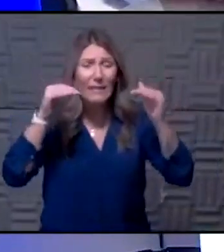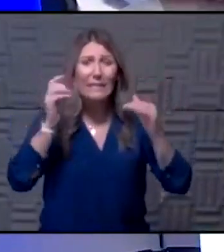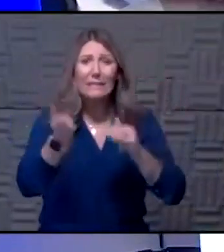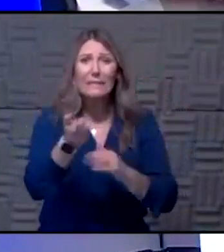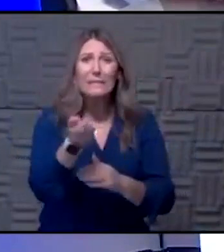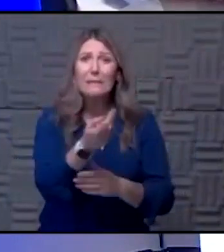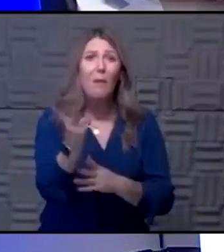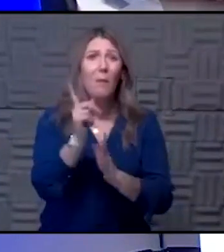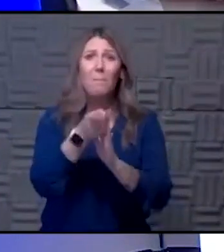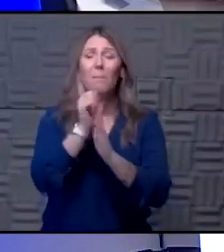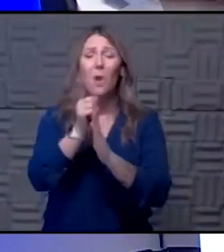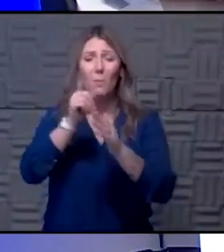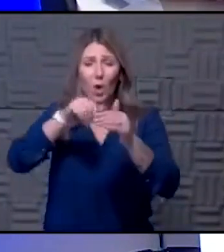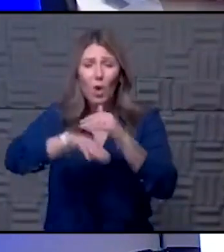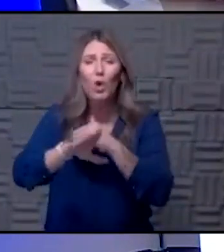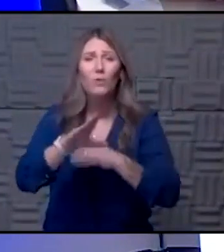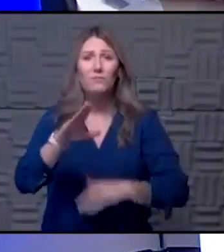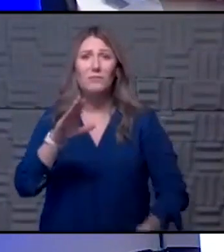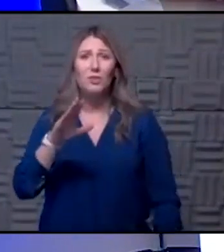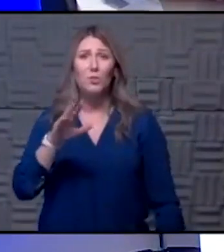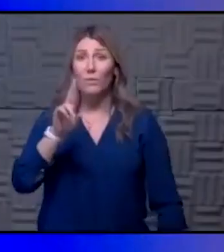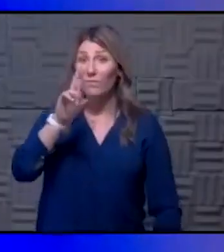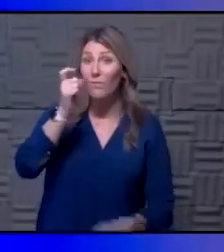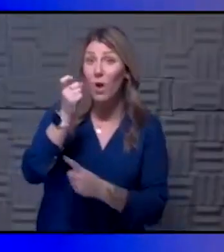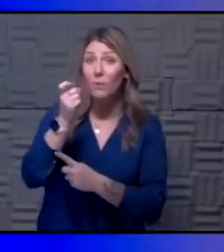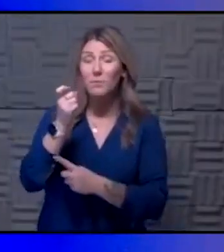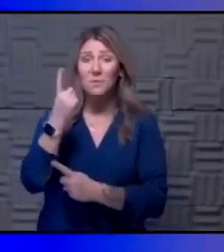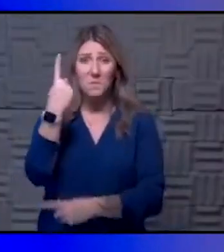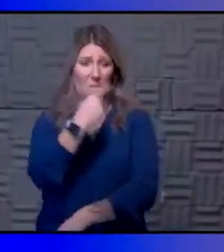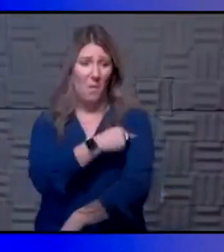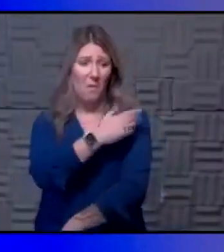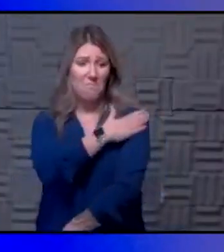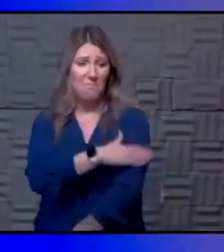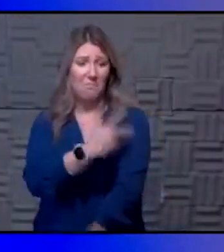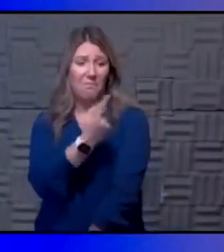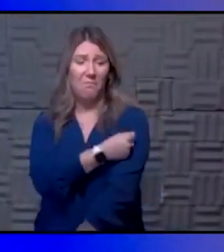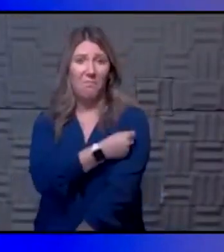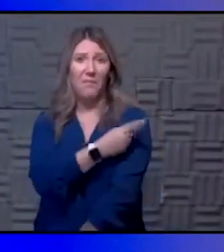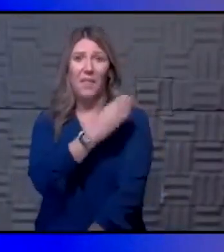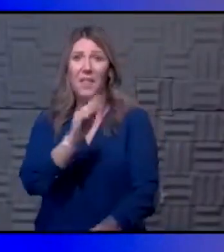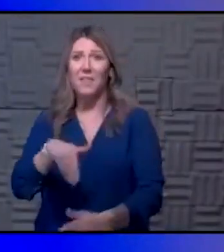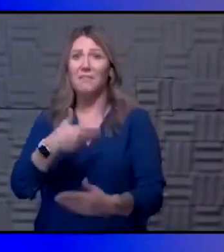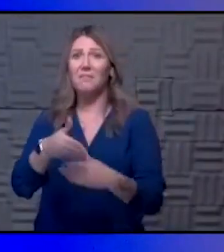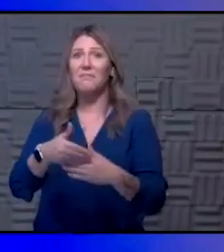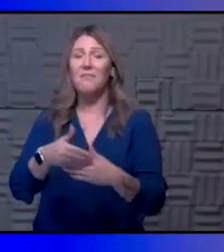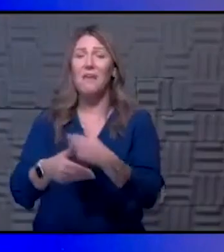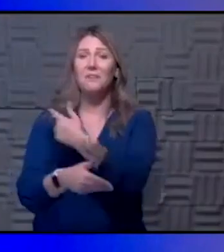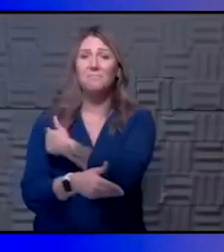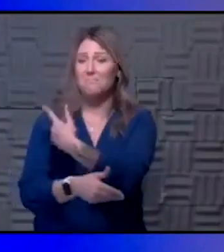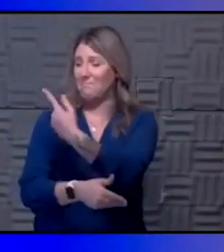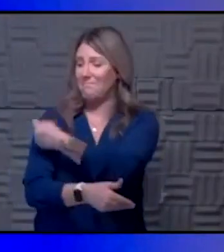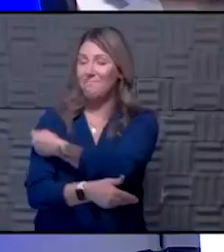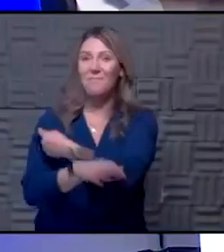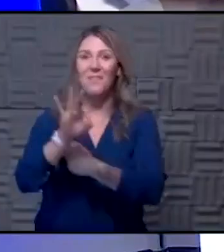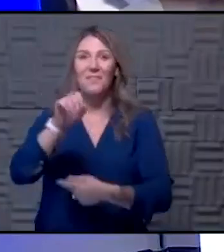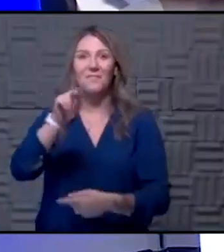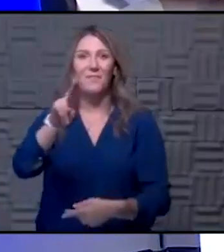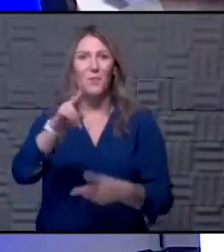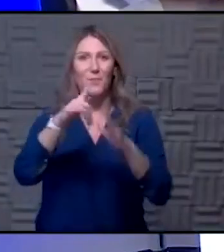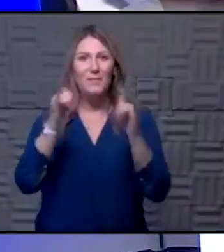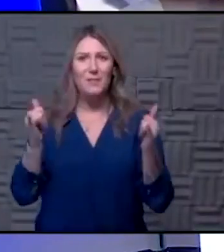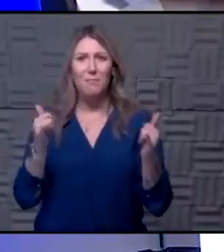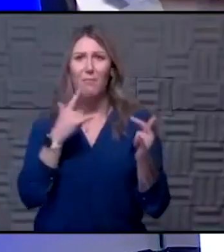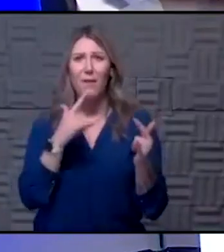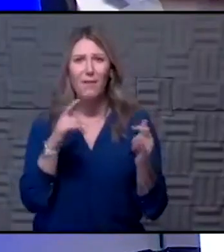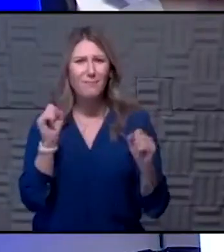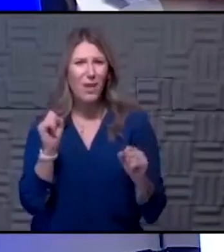into, go into a pharmacy, one arm get the COVID vaccine and the next arm get the influenza vaccine. Dude, can I have them in the